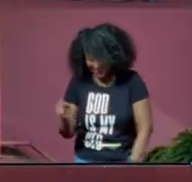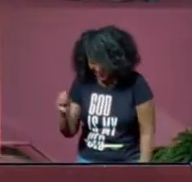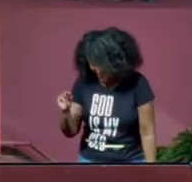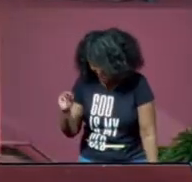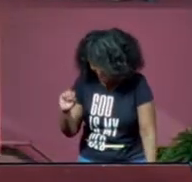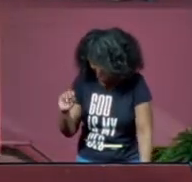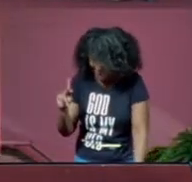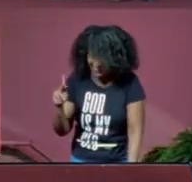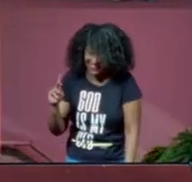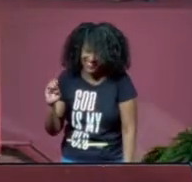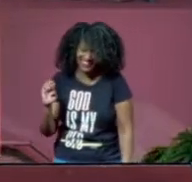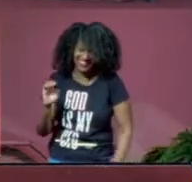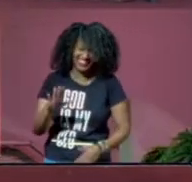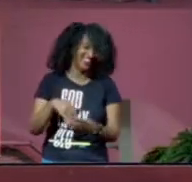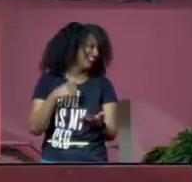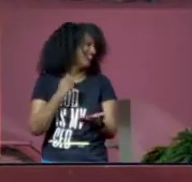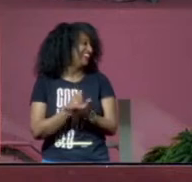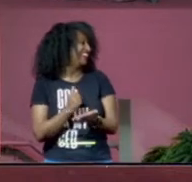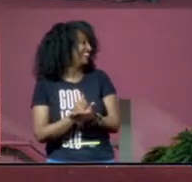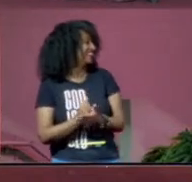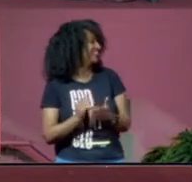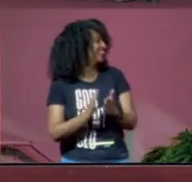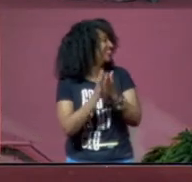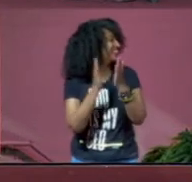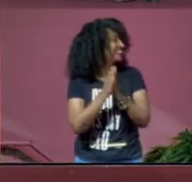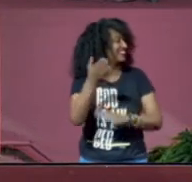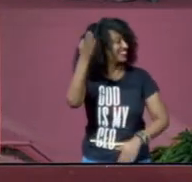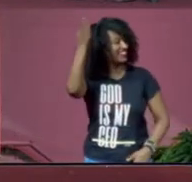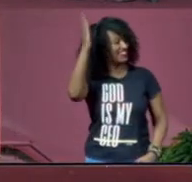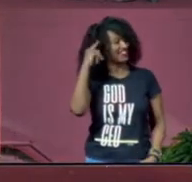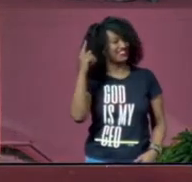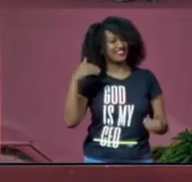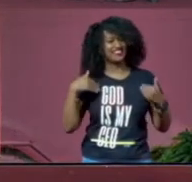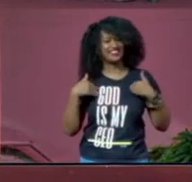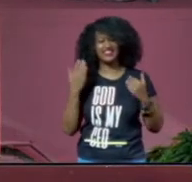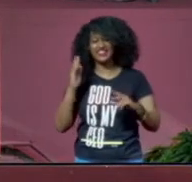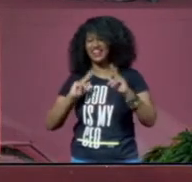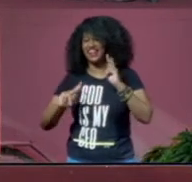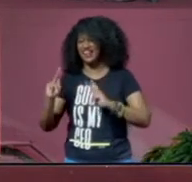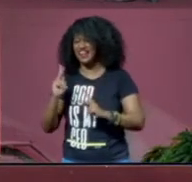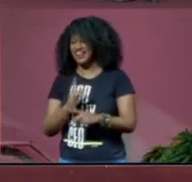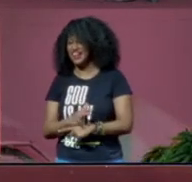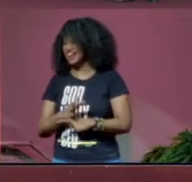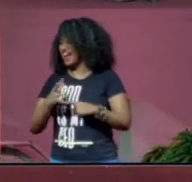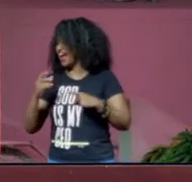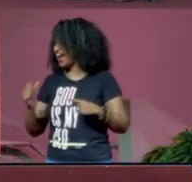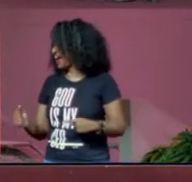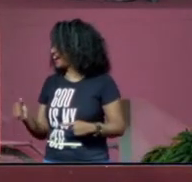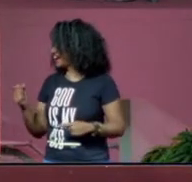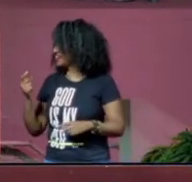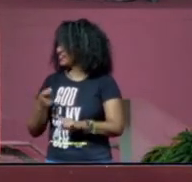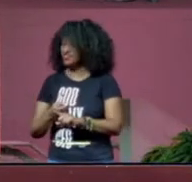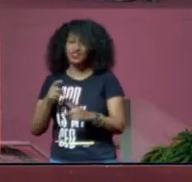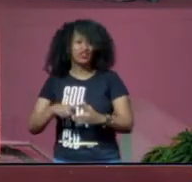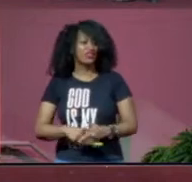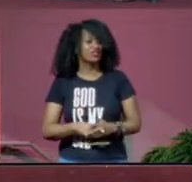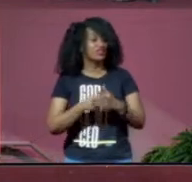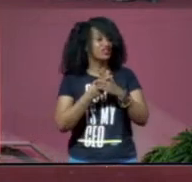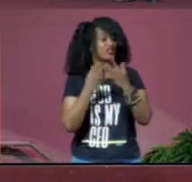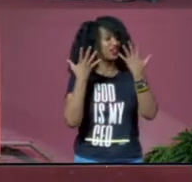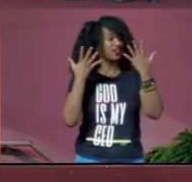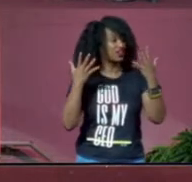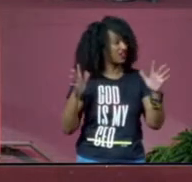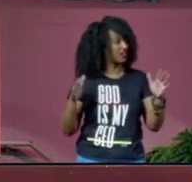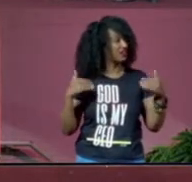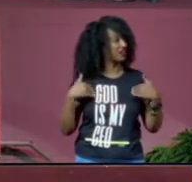Come on, one more time for all of our young people who have just been amazing. Come on, from start to finish. Come on, they have all just been